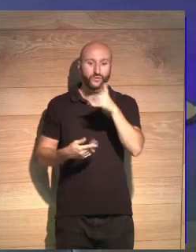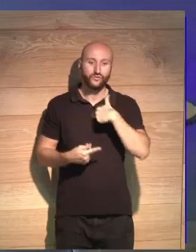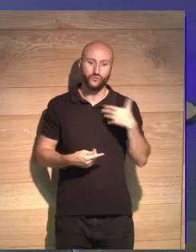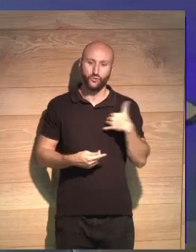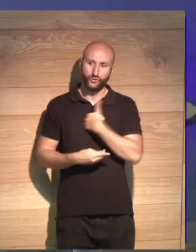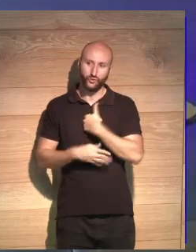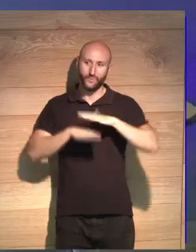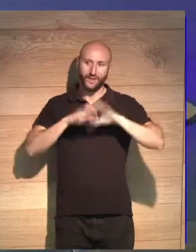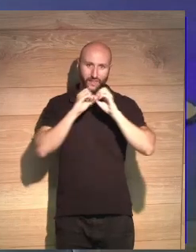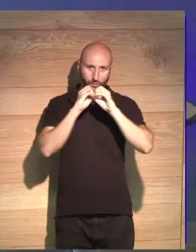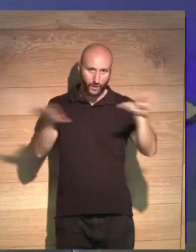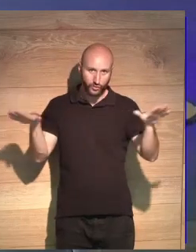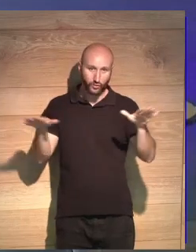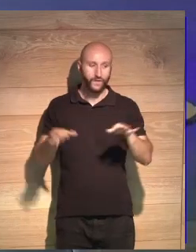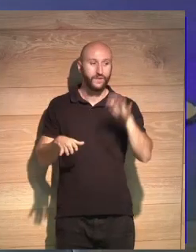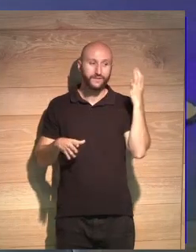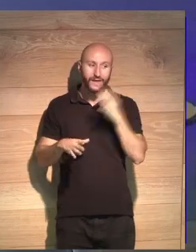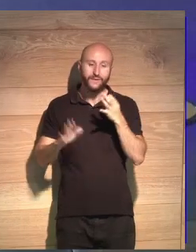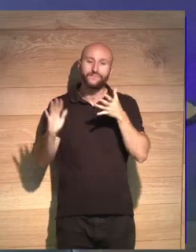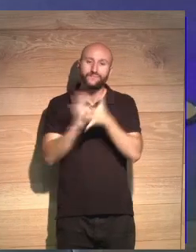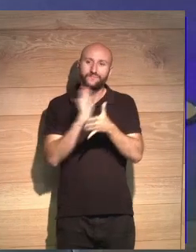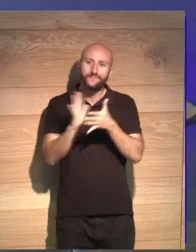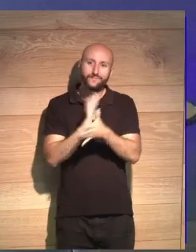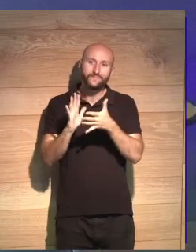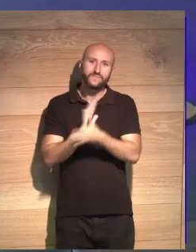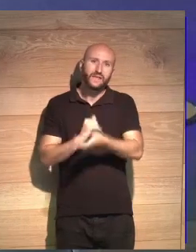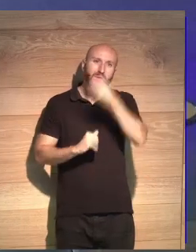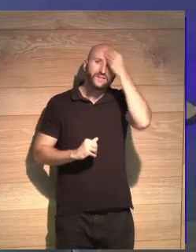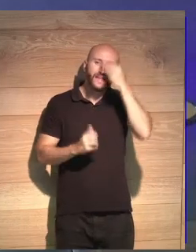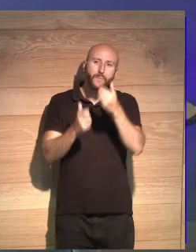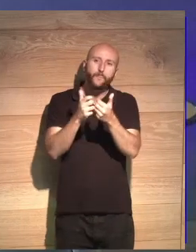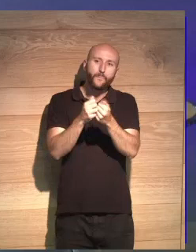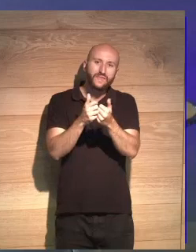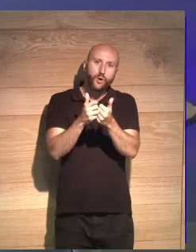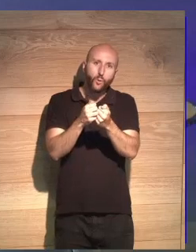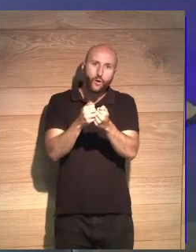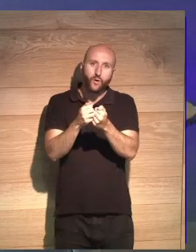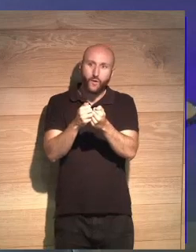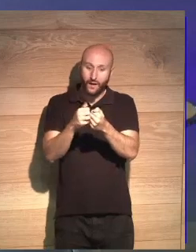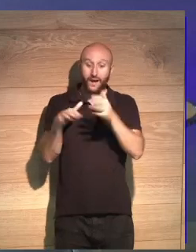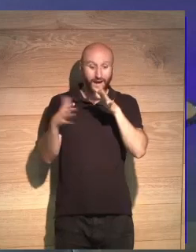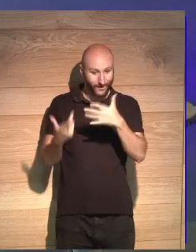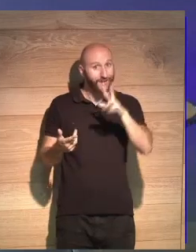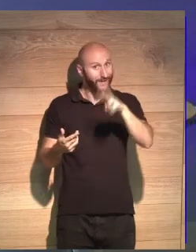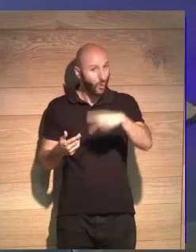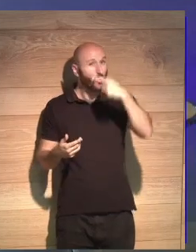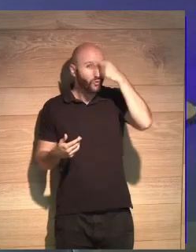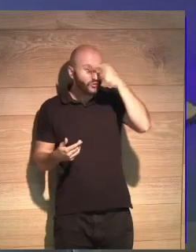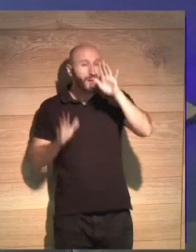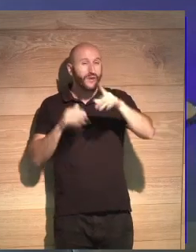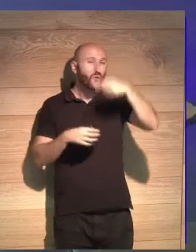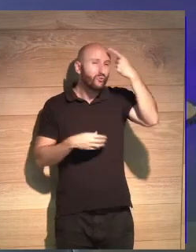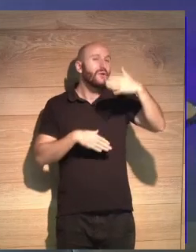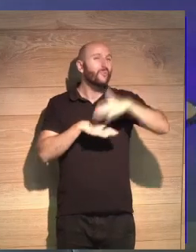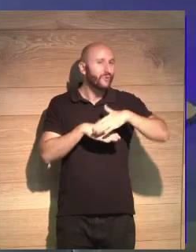to be concerned about this. We have a duty to explain why we think that video